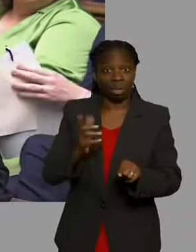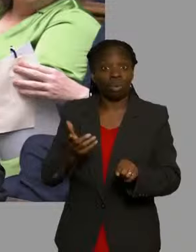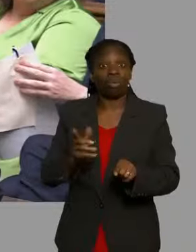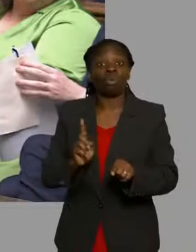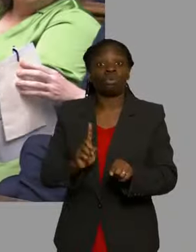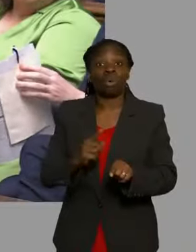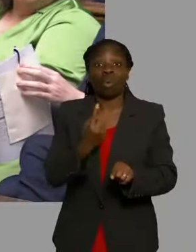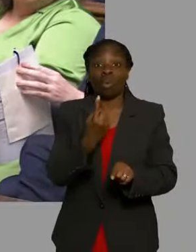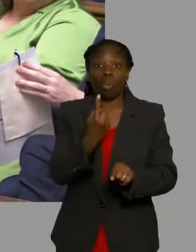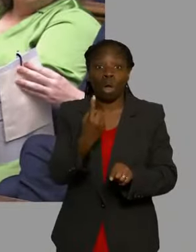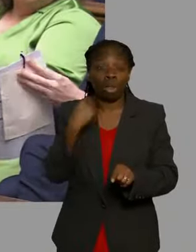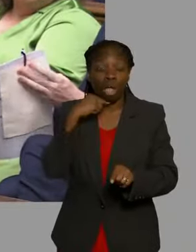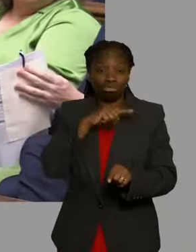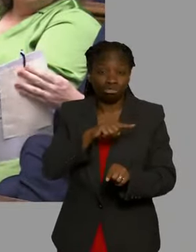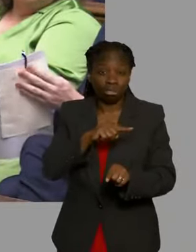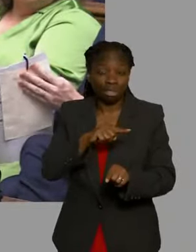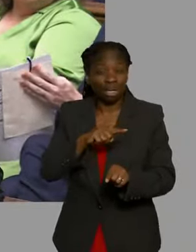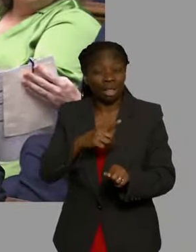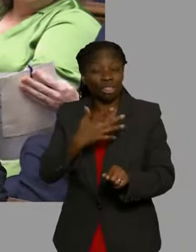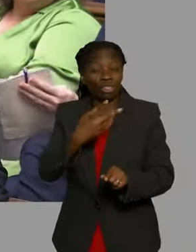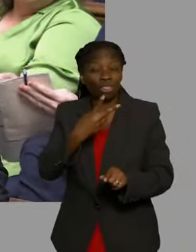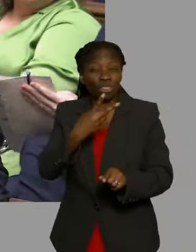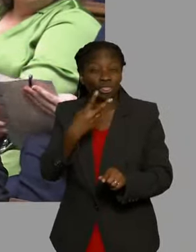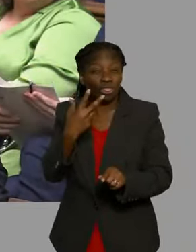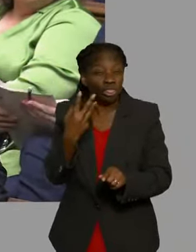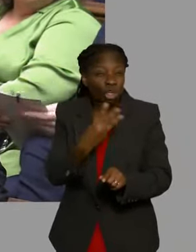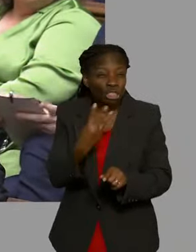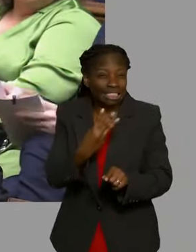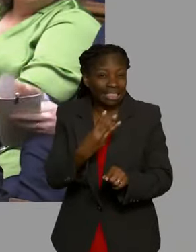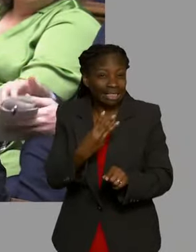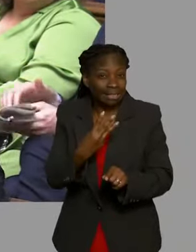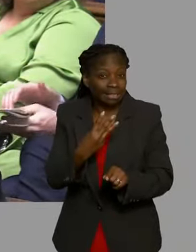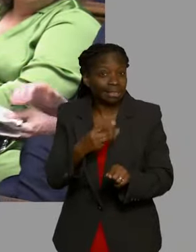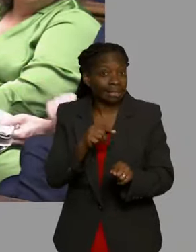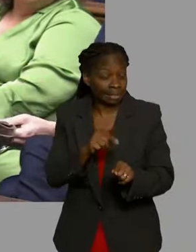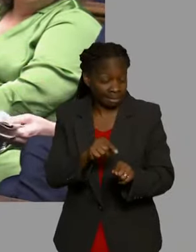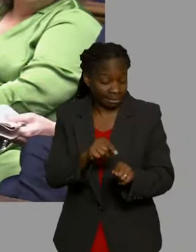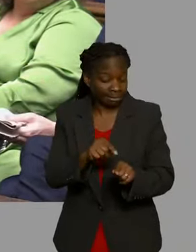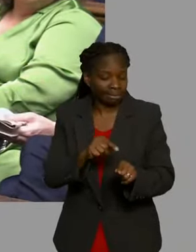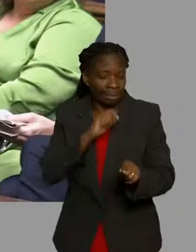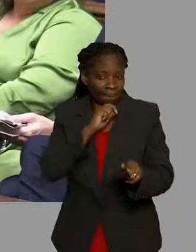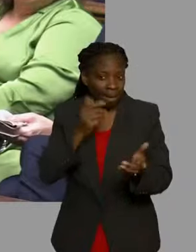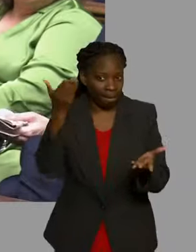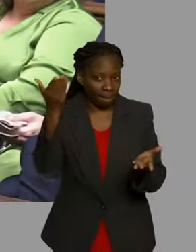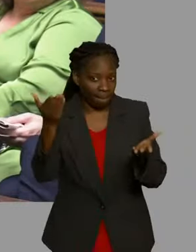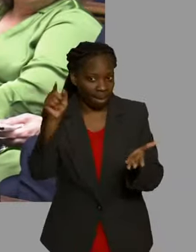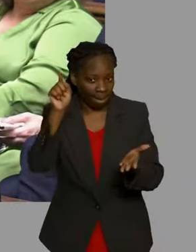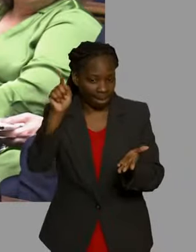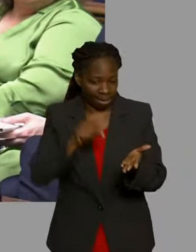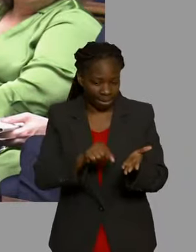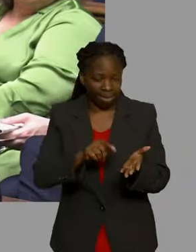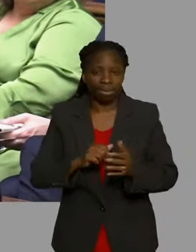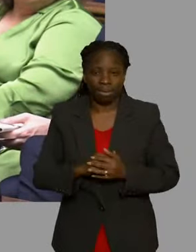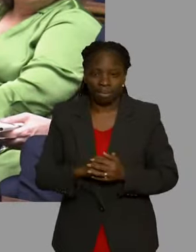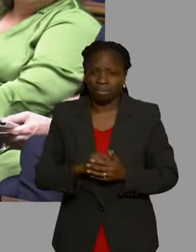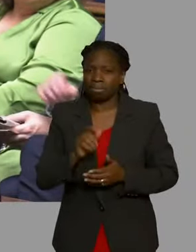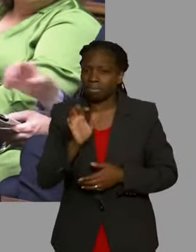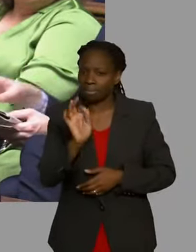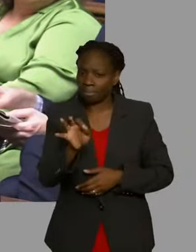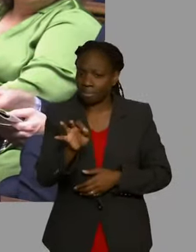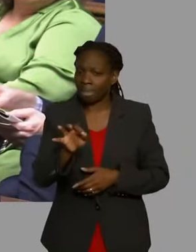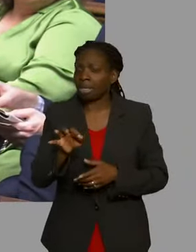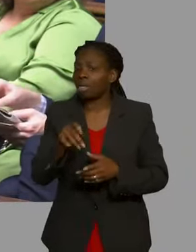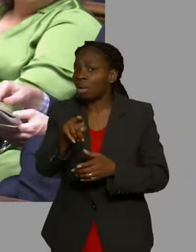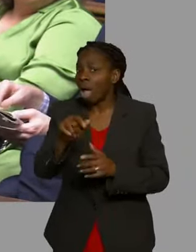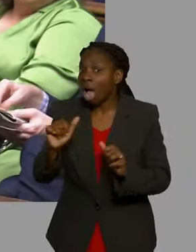113. Would the Prime Minister agree with me that this shows the catastrophic damage the SNP